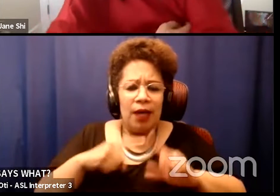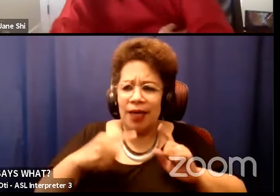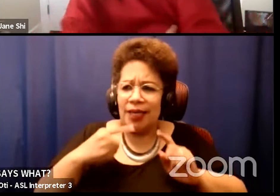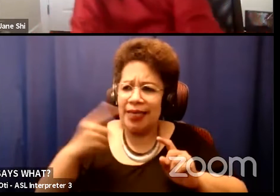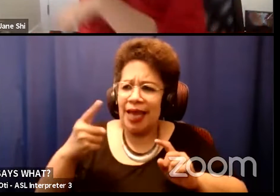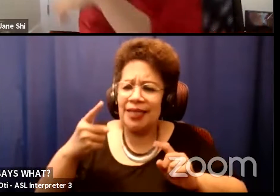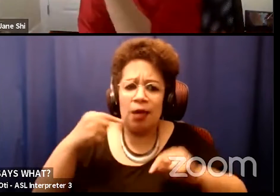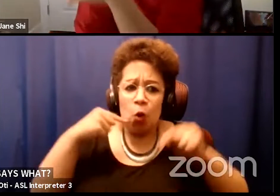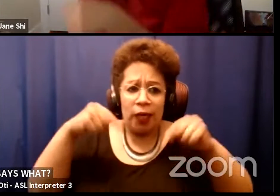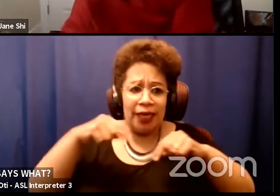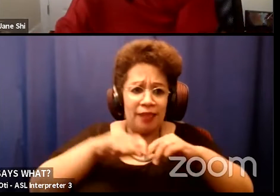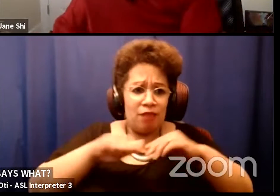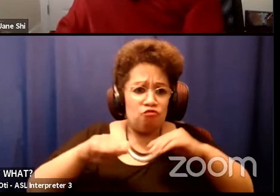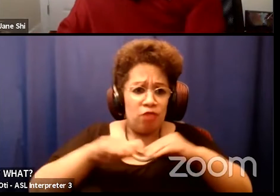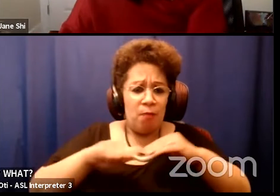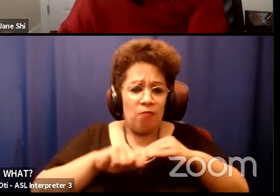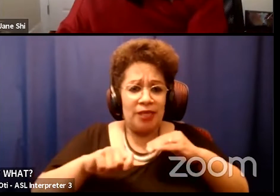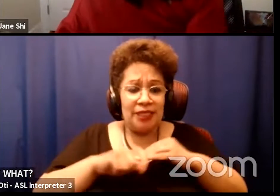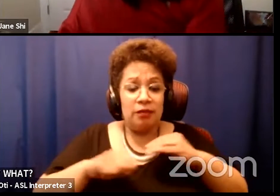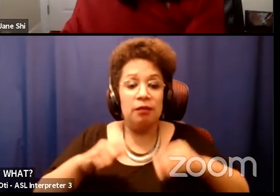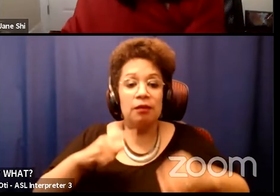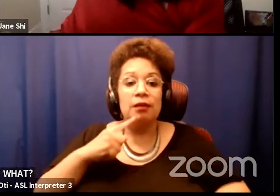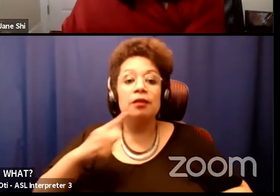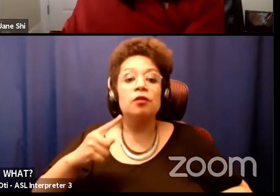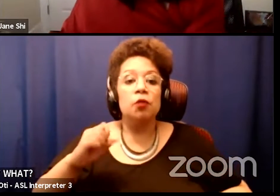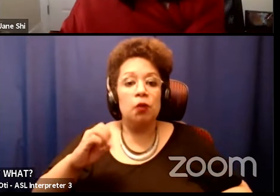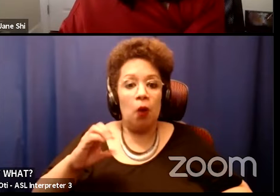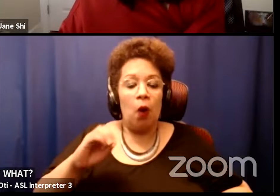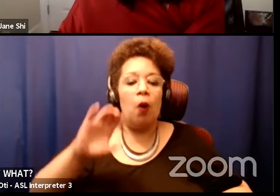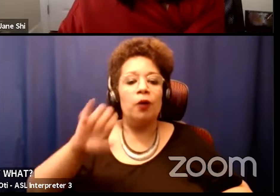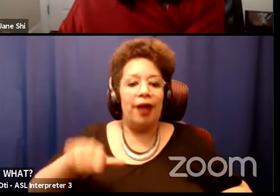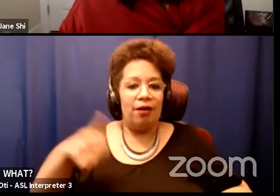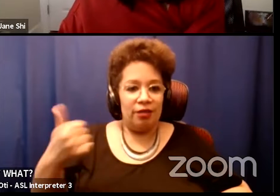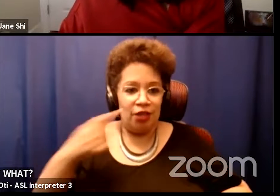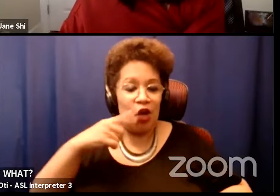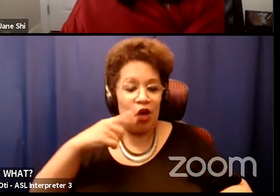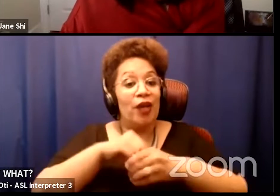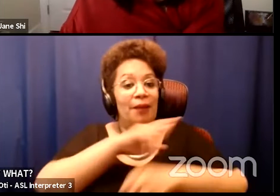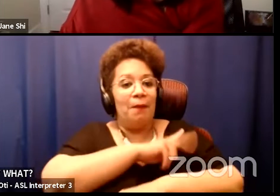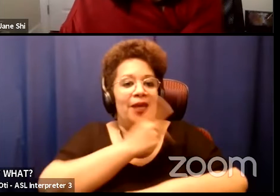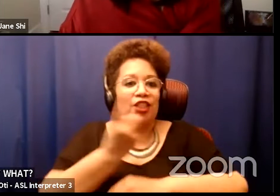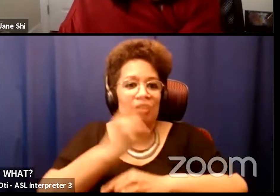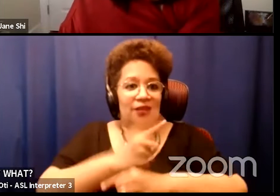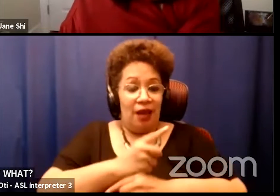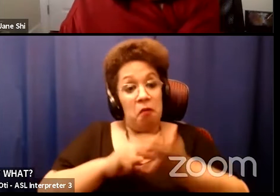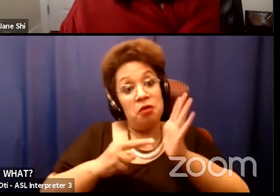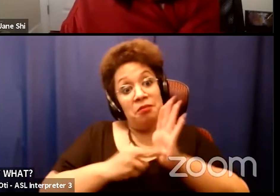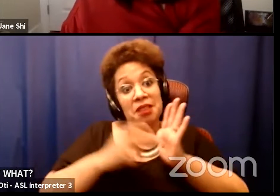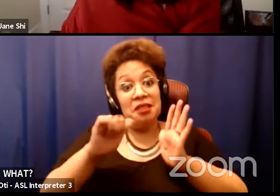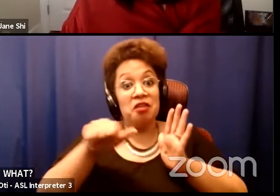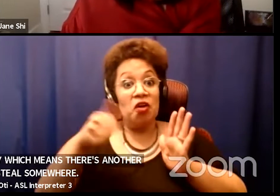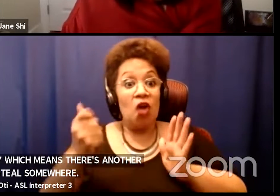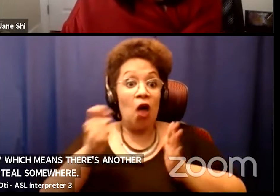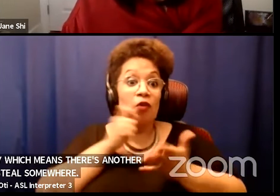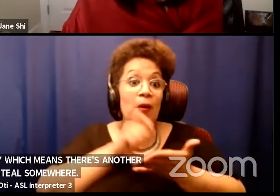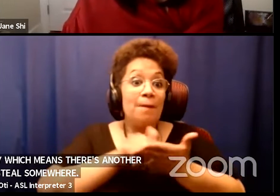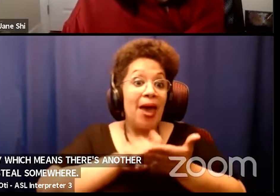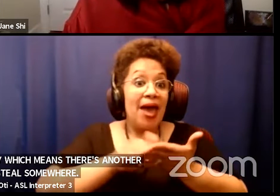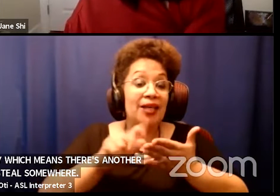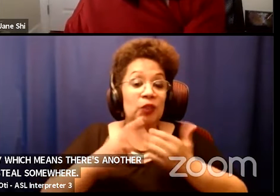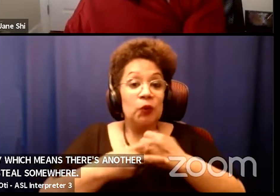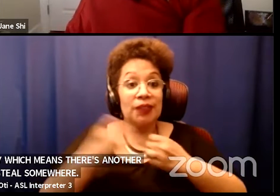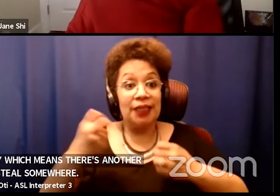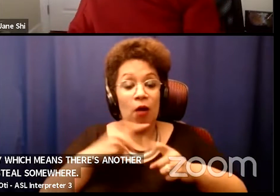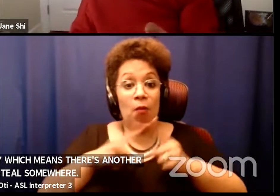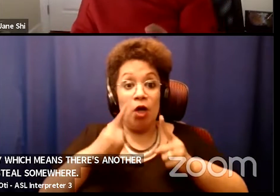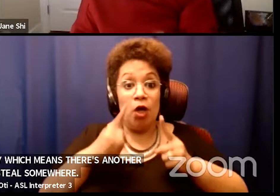Anyway, it's another inpatient stay, which means there's another ballpoint pen to steal somewhere. And you learn not to stand up for yourself in here because